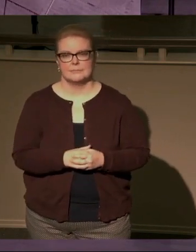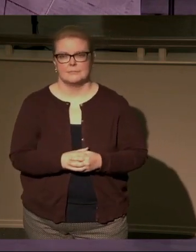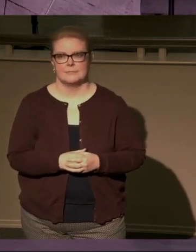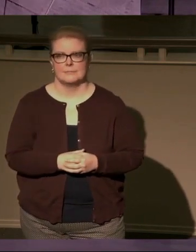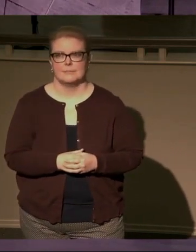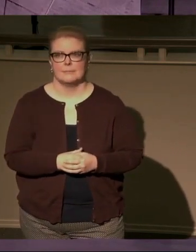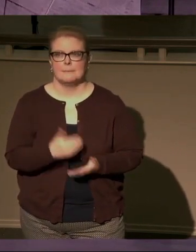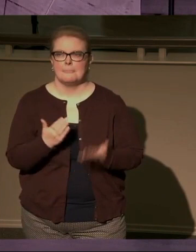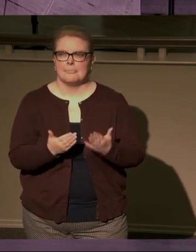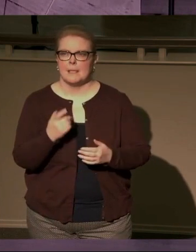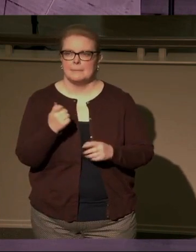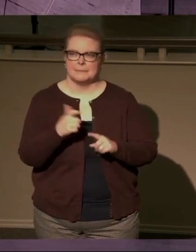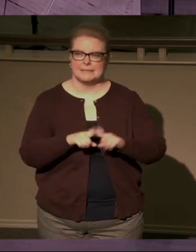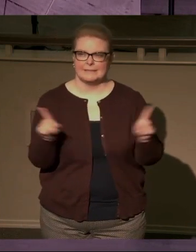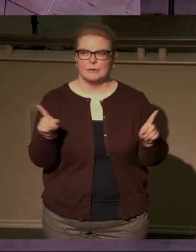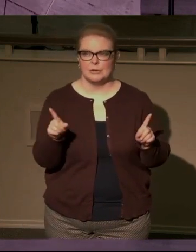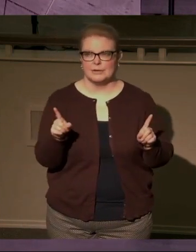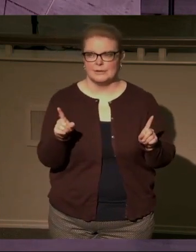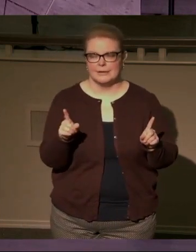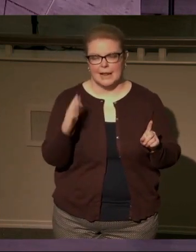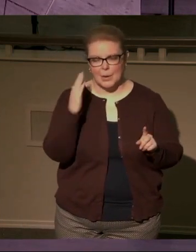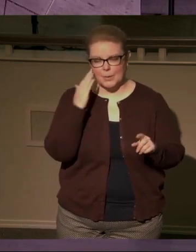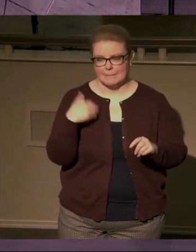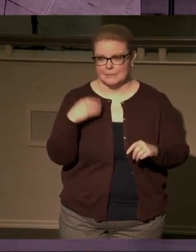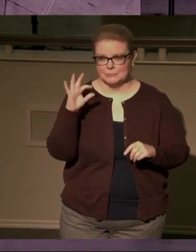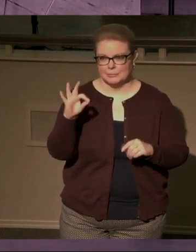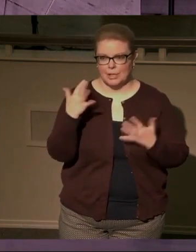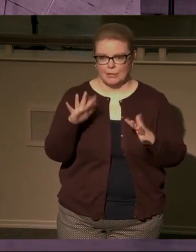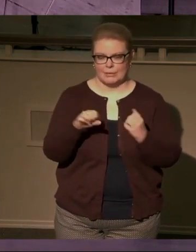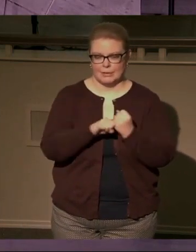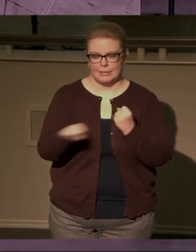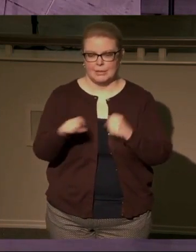path, but I got to land this plane. This is a long sermon. I'm sorry.